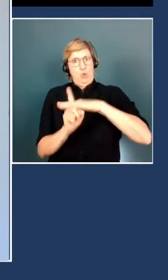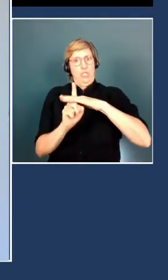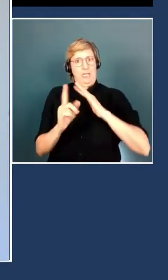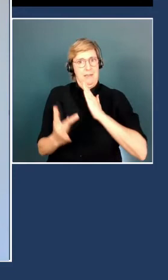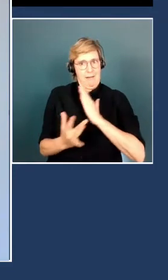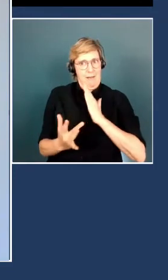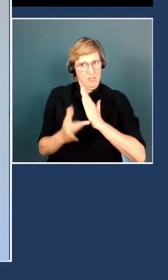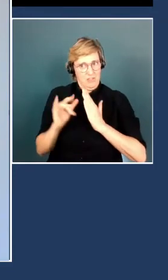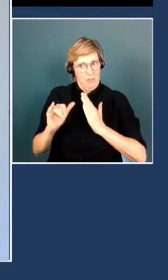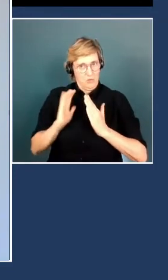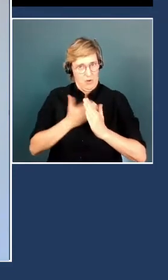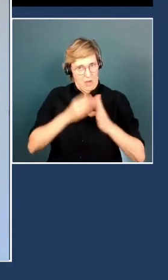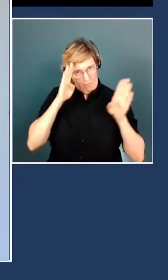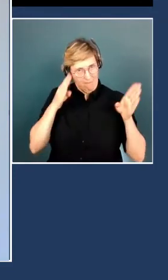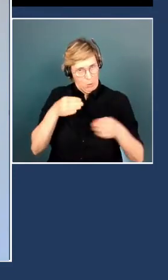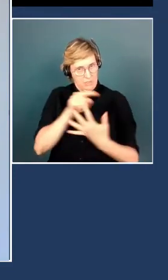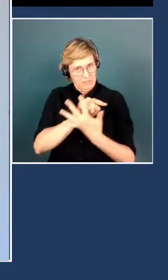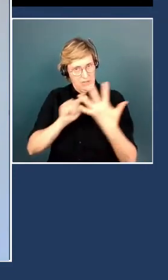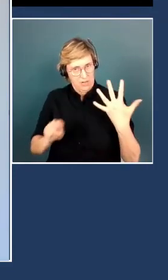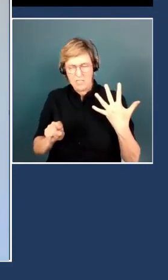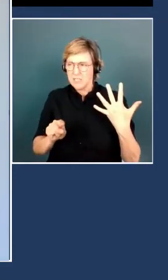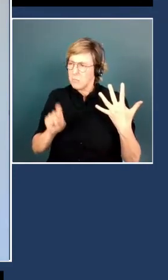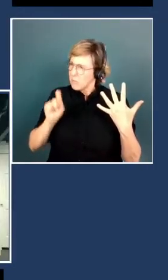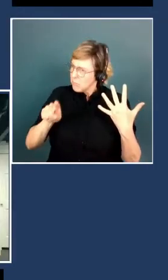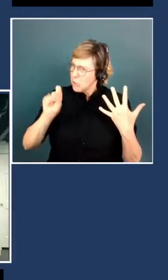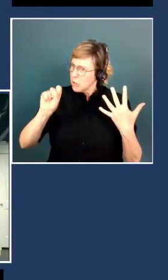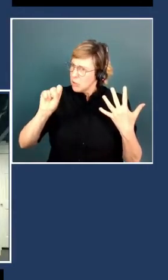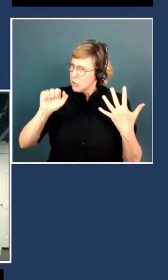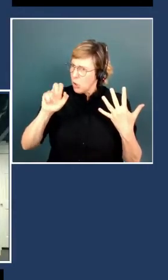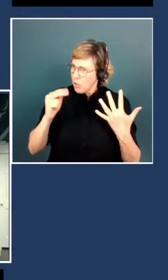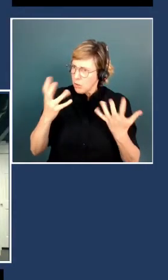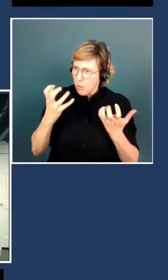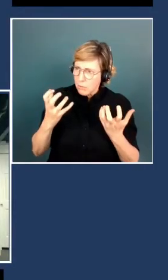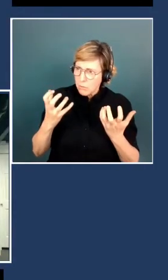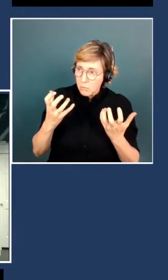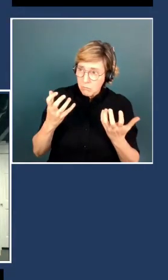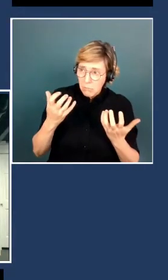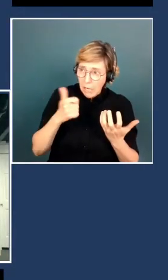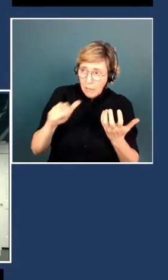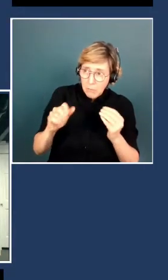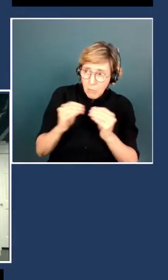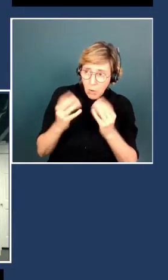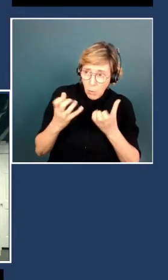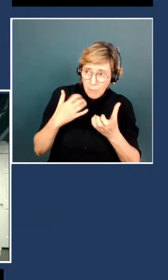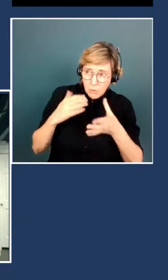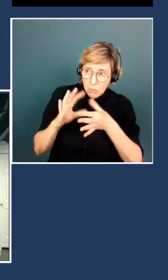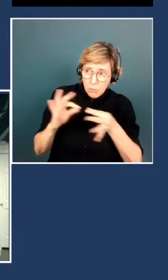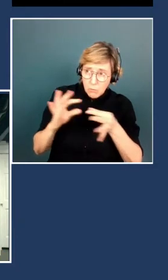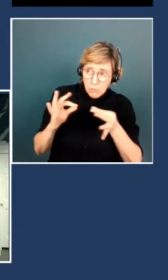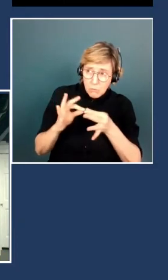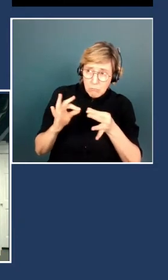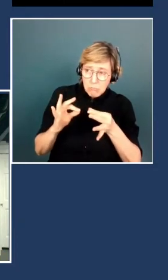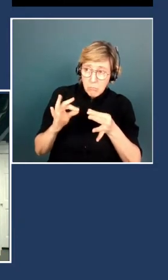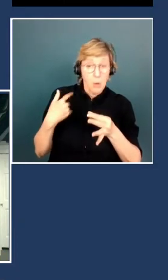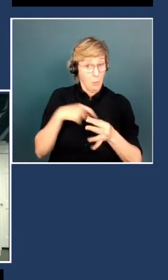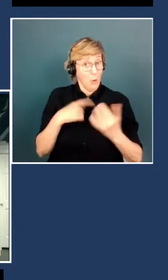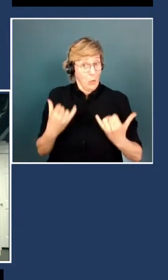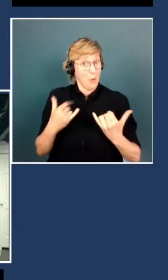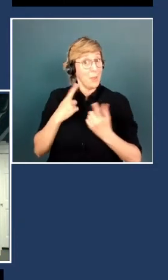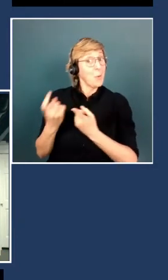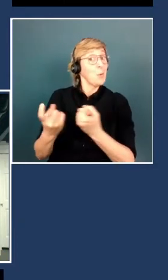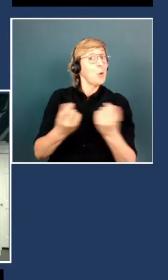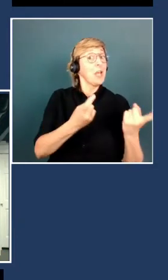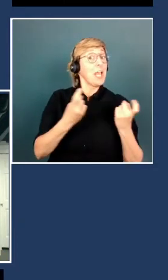us. But Sean, is there anything more that you would like us to me to cover? We're currently also recruiting, so if